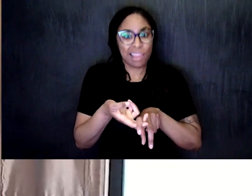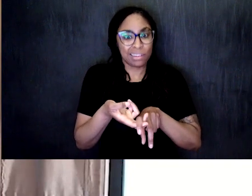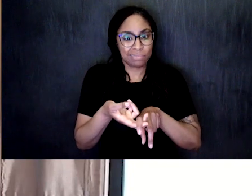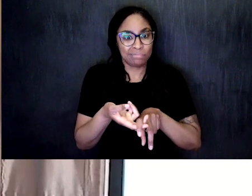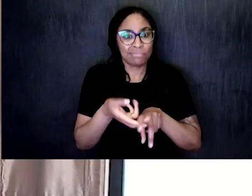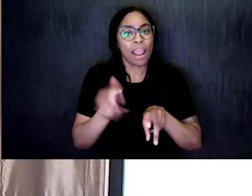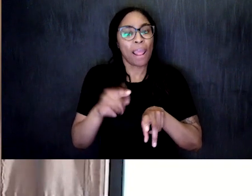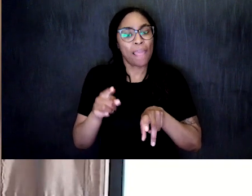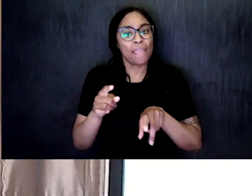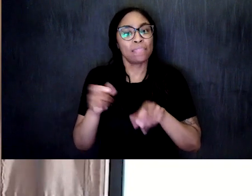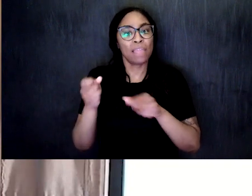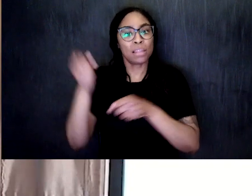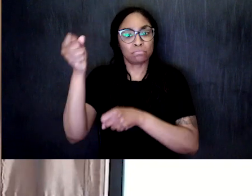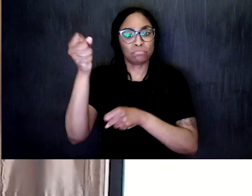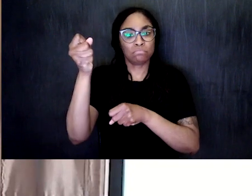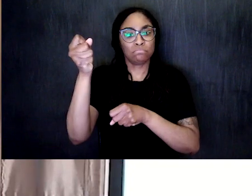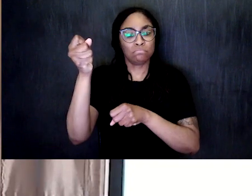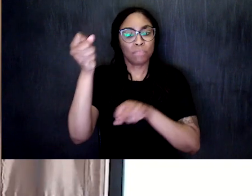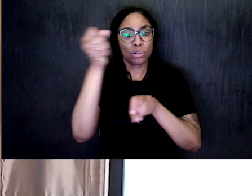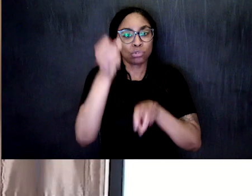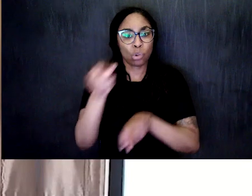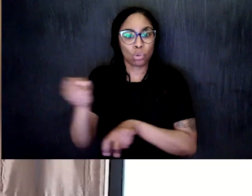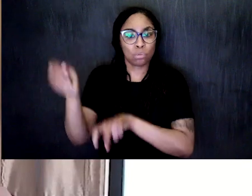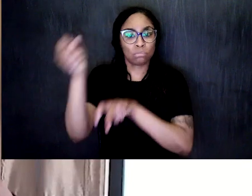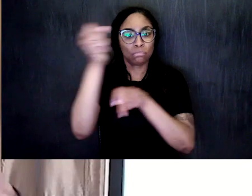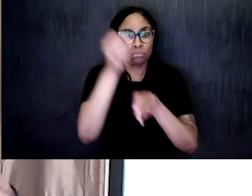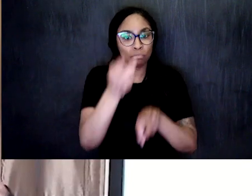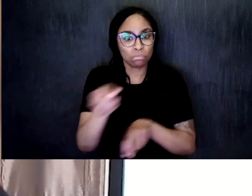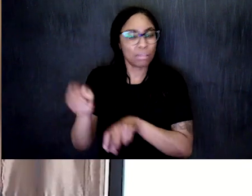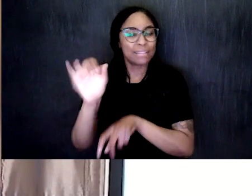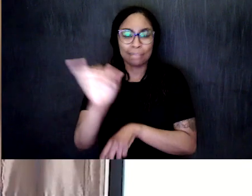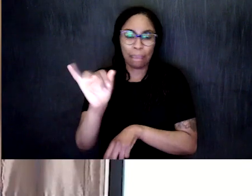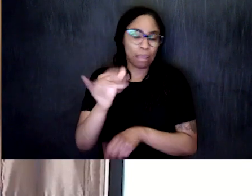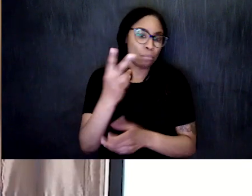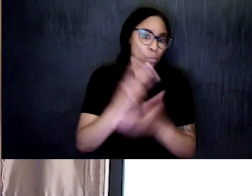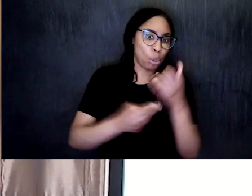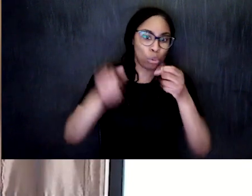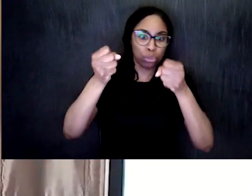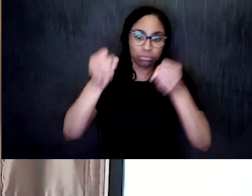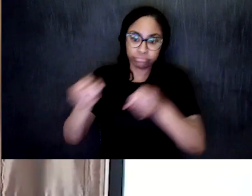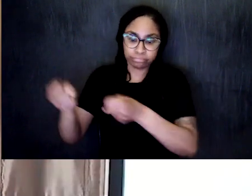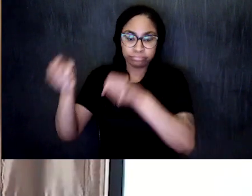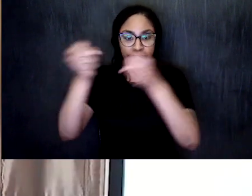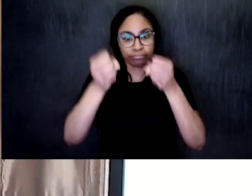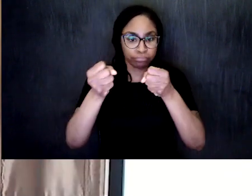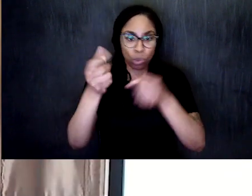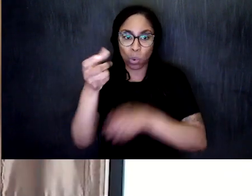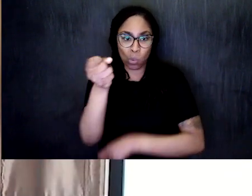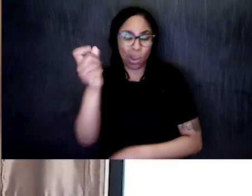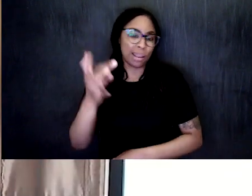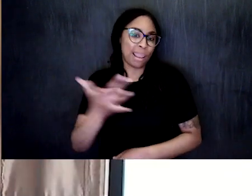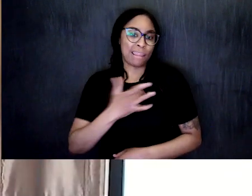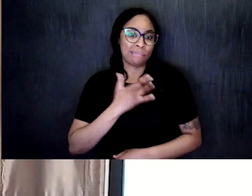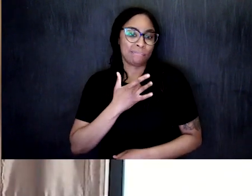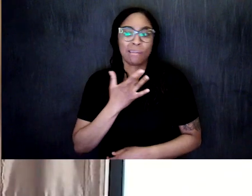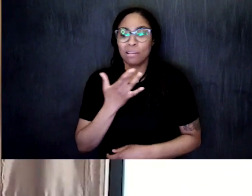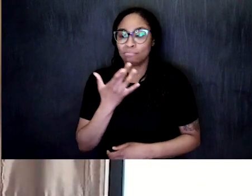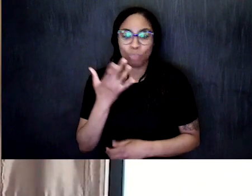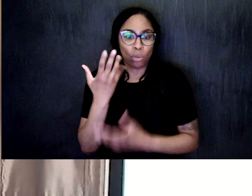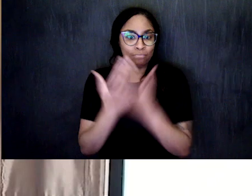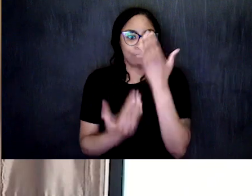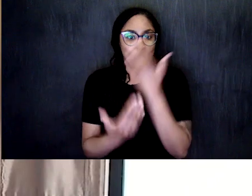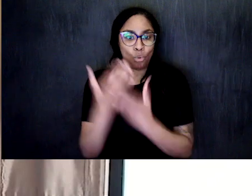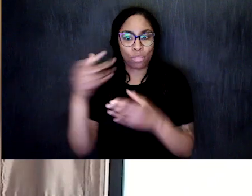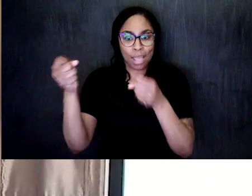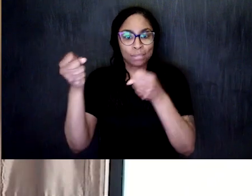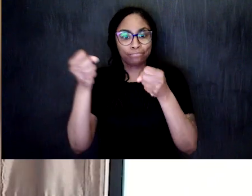circle. Okay, so same thing, we can grab with both hands, one hand, two hands. I don't know why, I feel like I like the